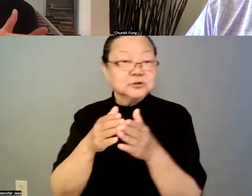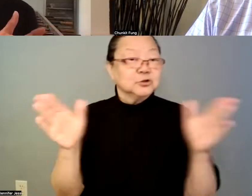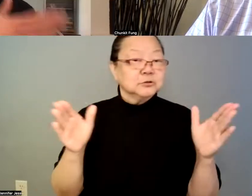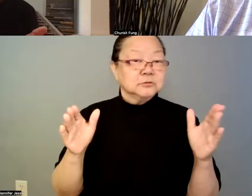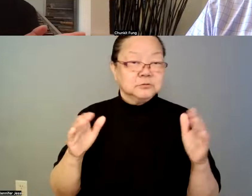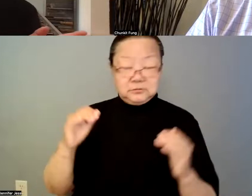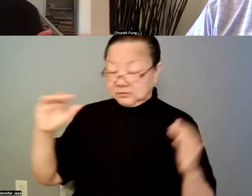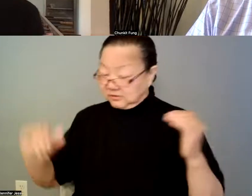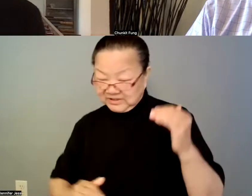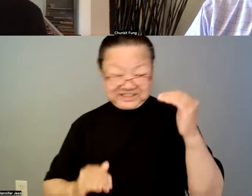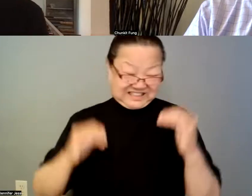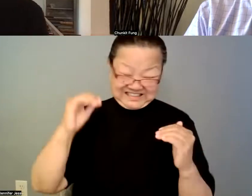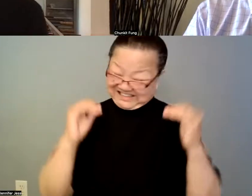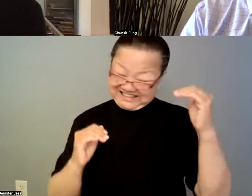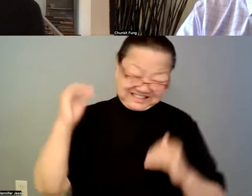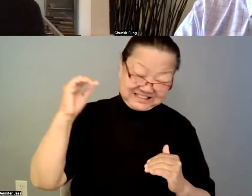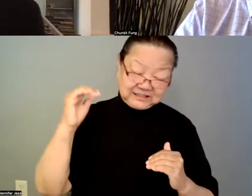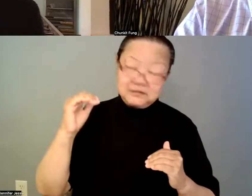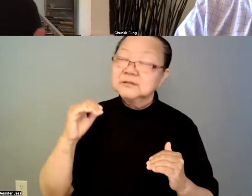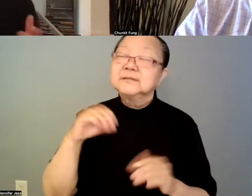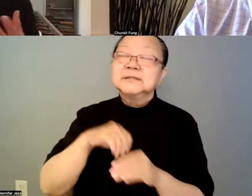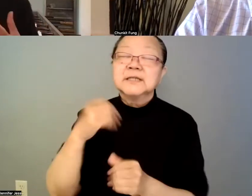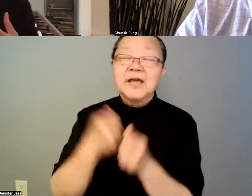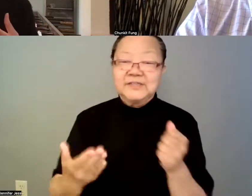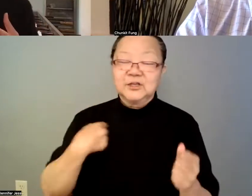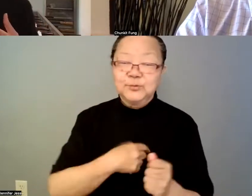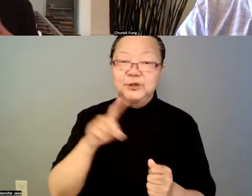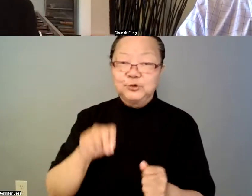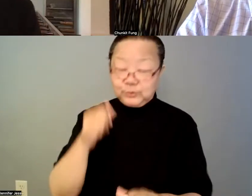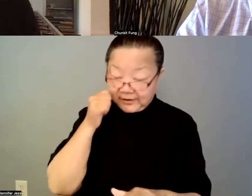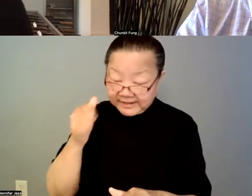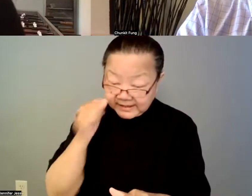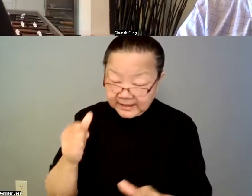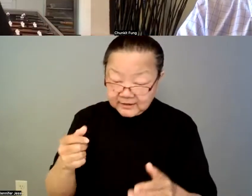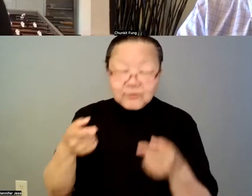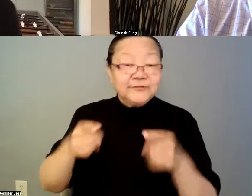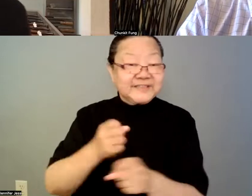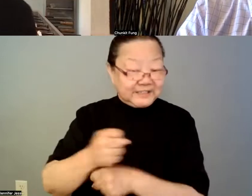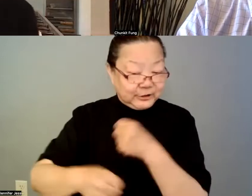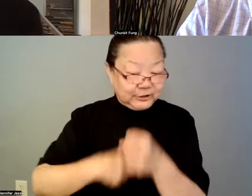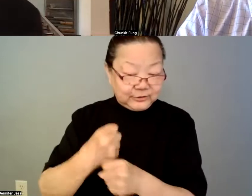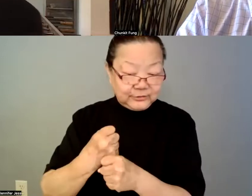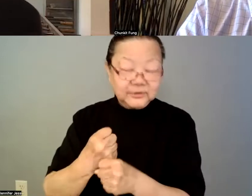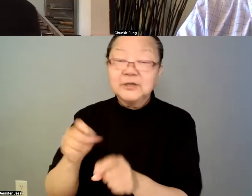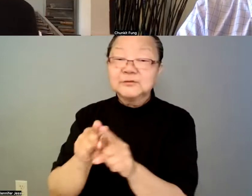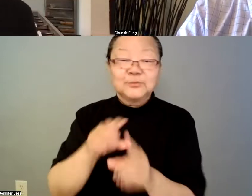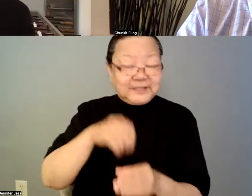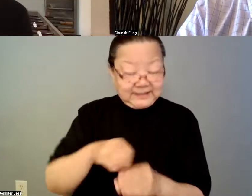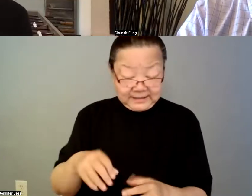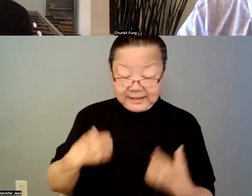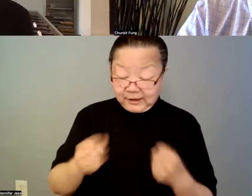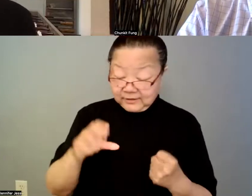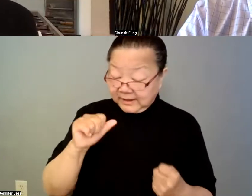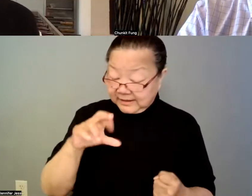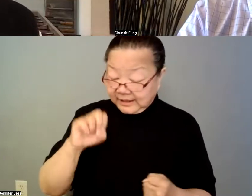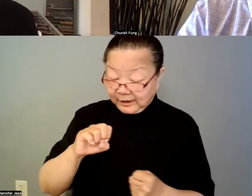is embedded into every single thing that we do over the course of the day and over the course of years in the mission of a healthcare center, I think everybody has